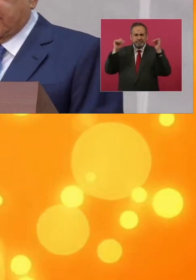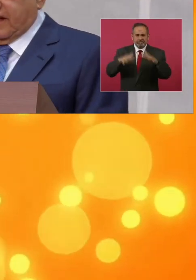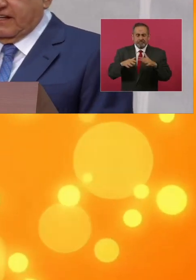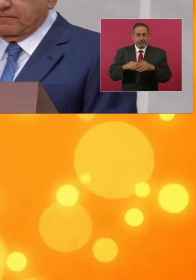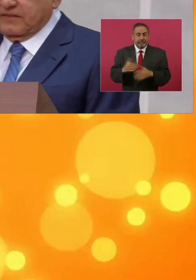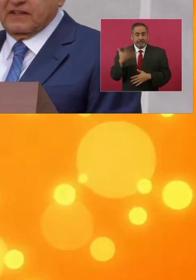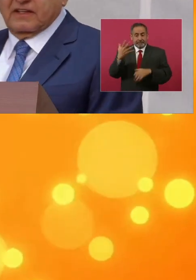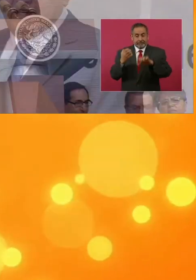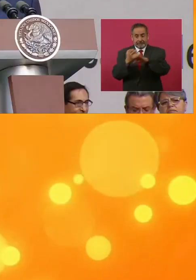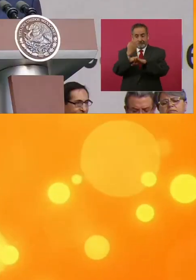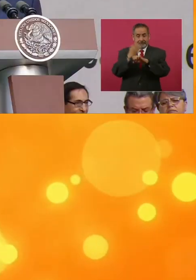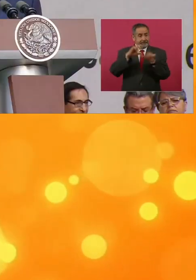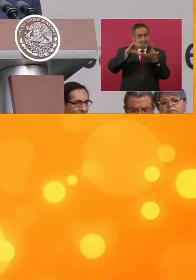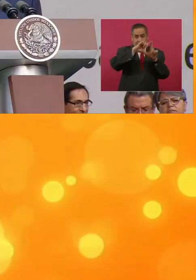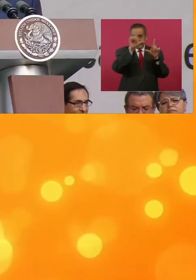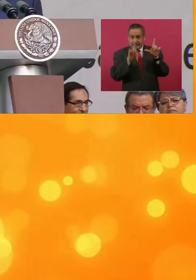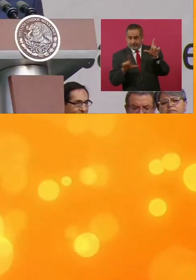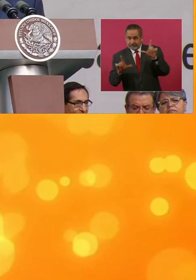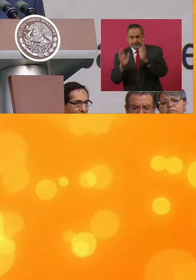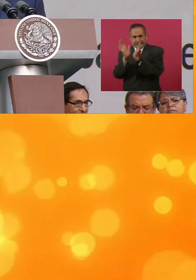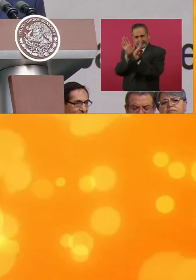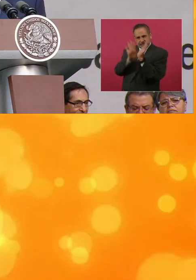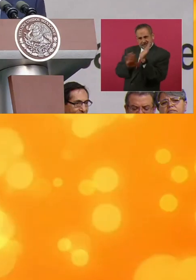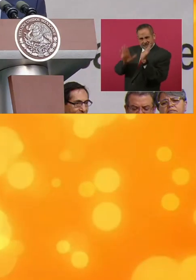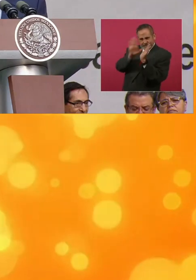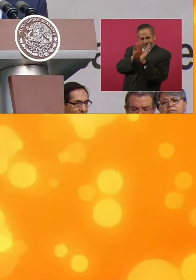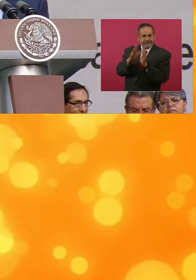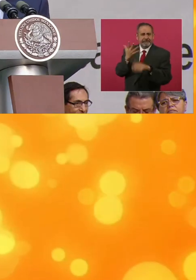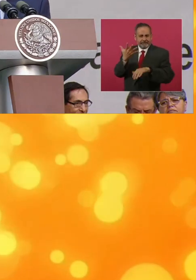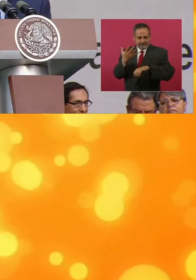hopefully you get to know a little bit more of the president of Mexico.